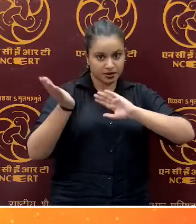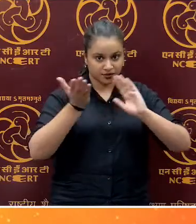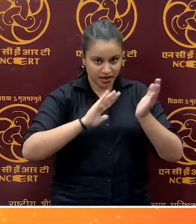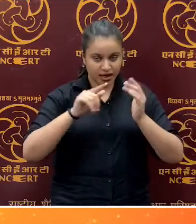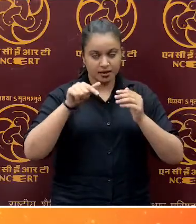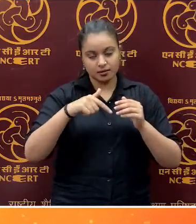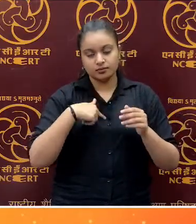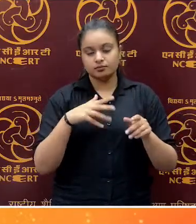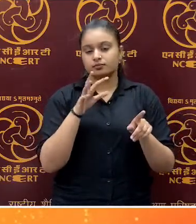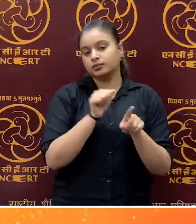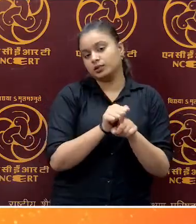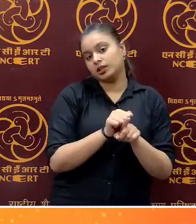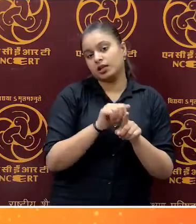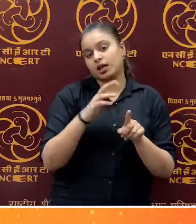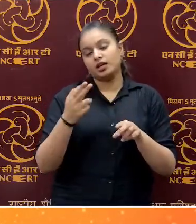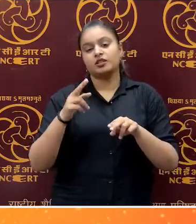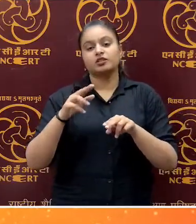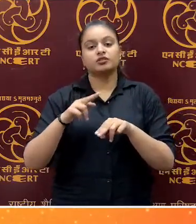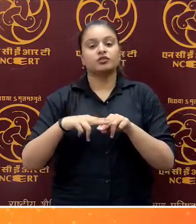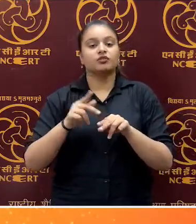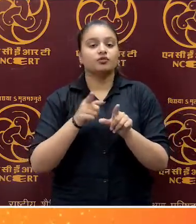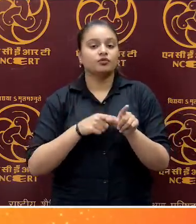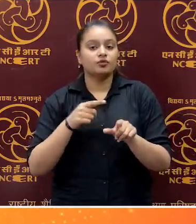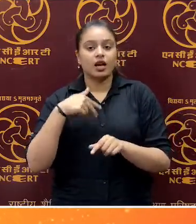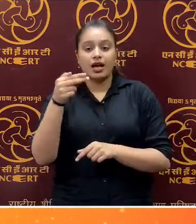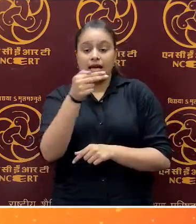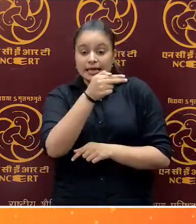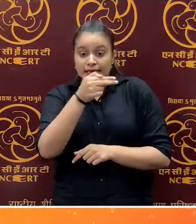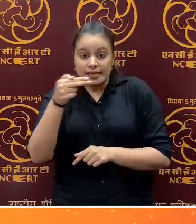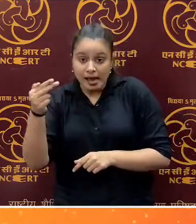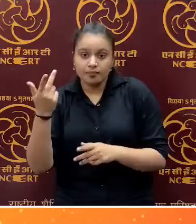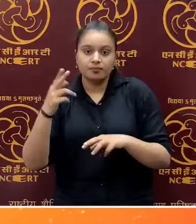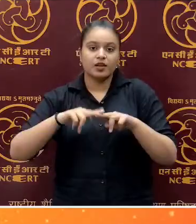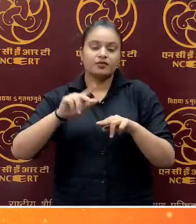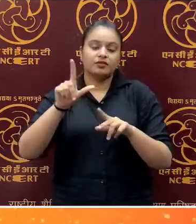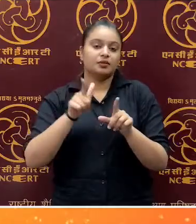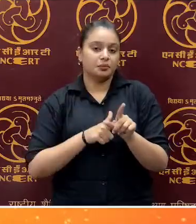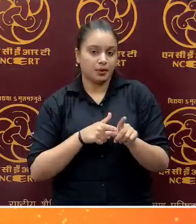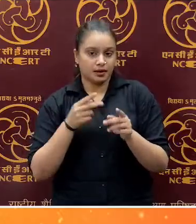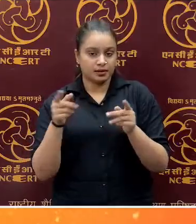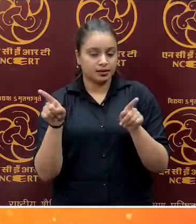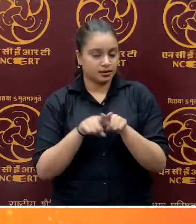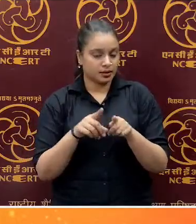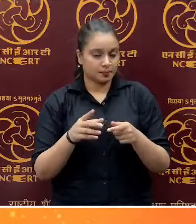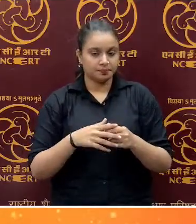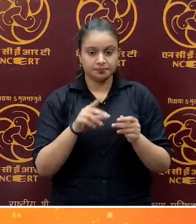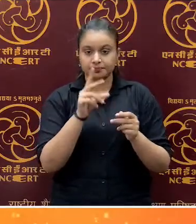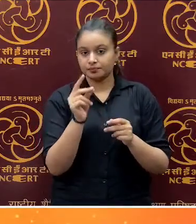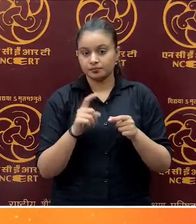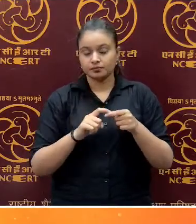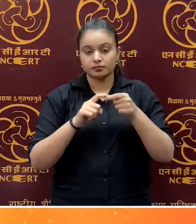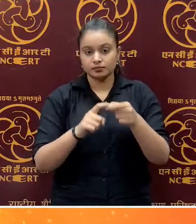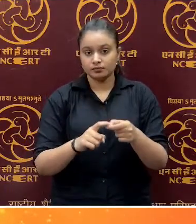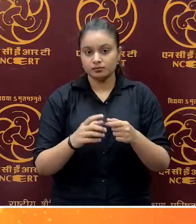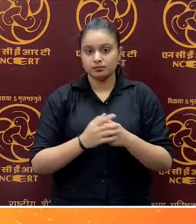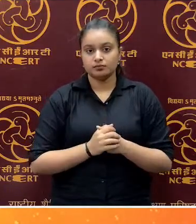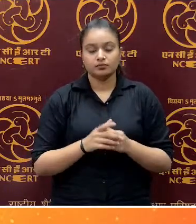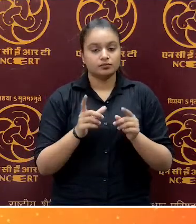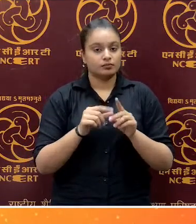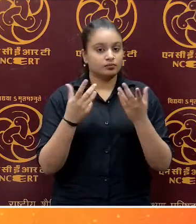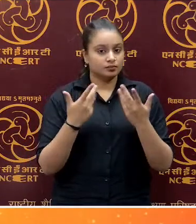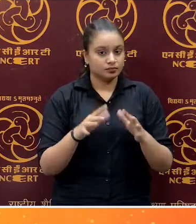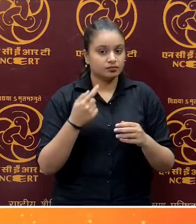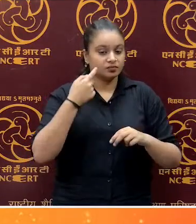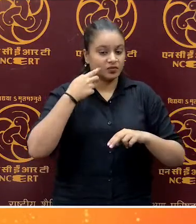That's how our fly got to know that it is called a fly. Right. And the second question we have already done. If